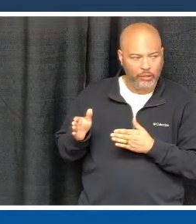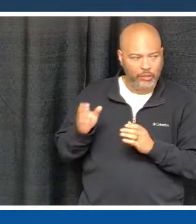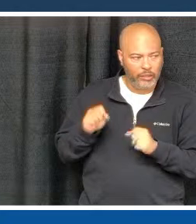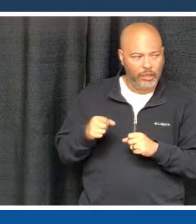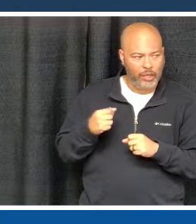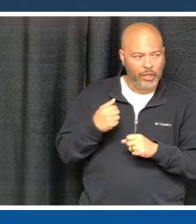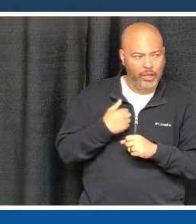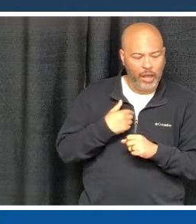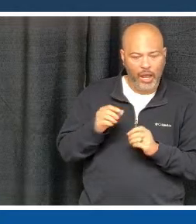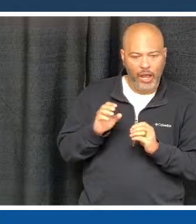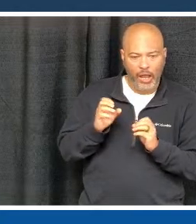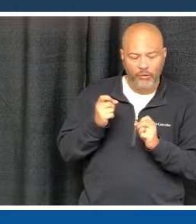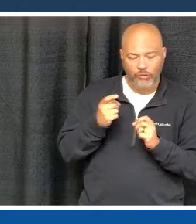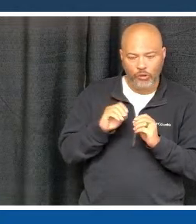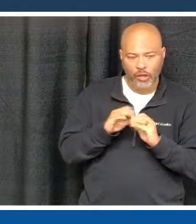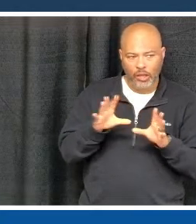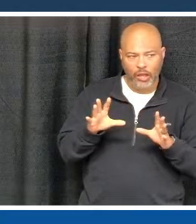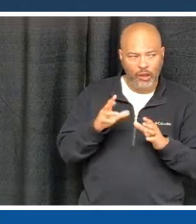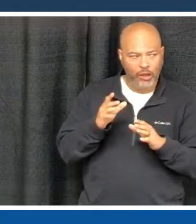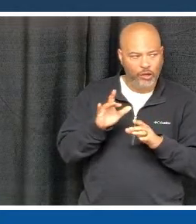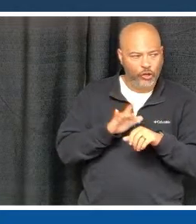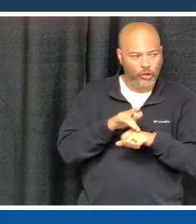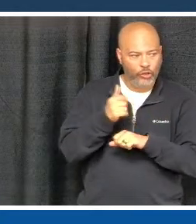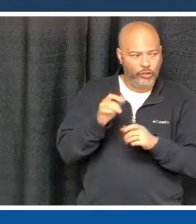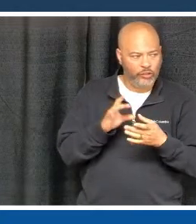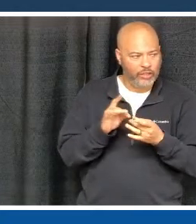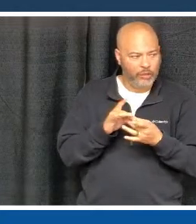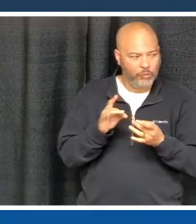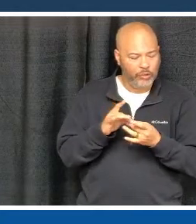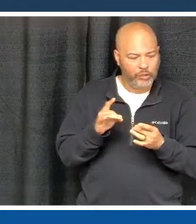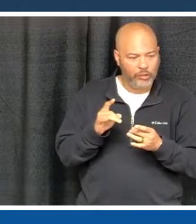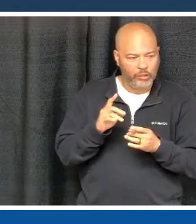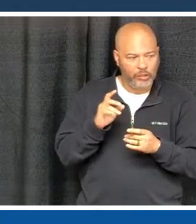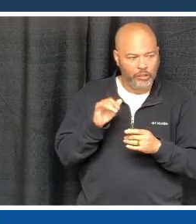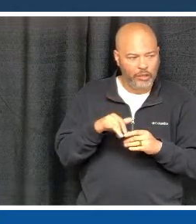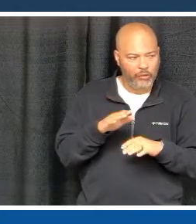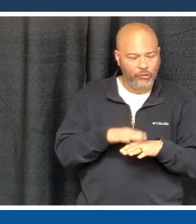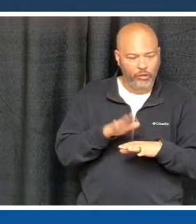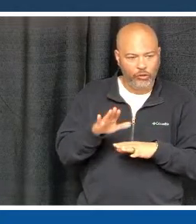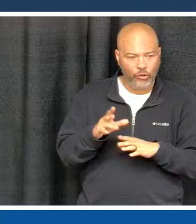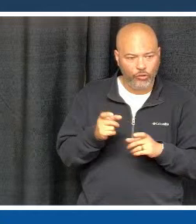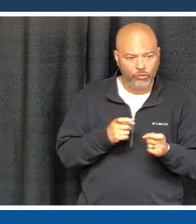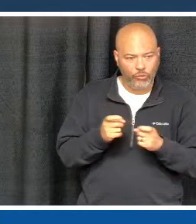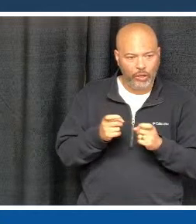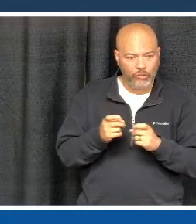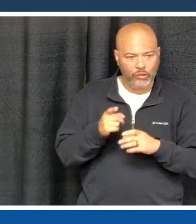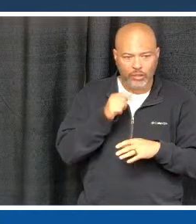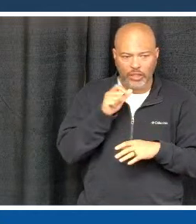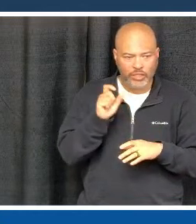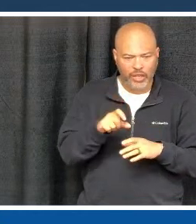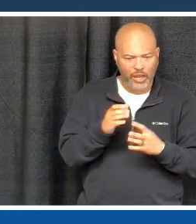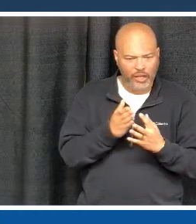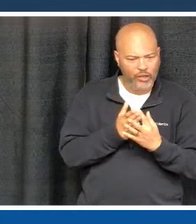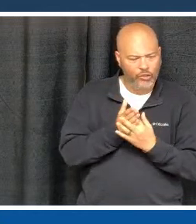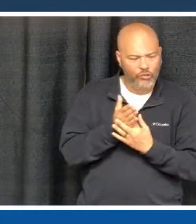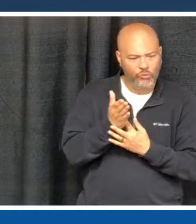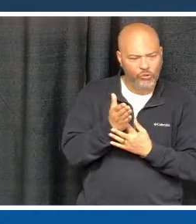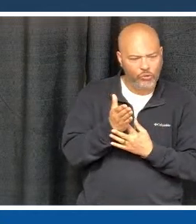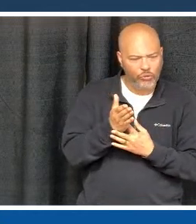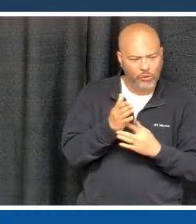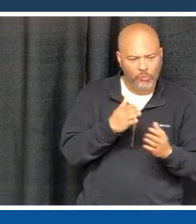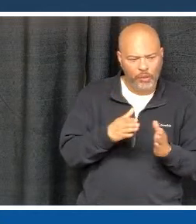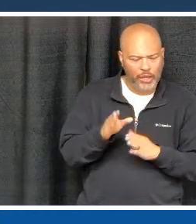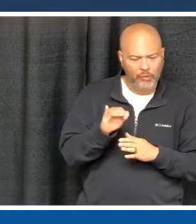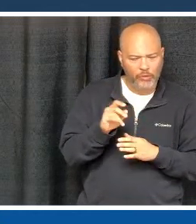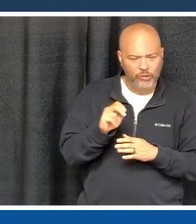kind of clear up an earlier statement that was made that it was upon your direction that this didn't need to go through the finance committee?